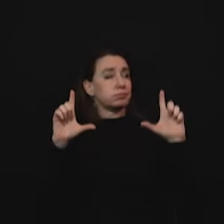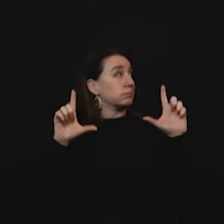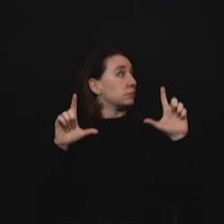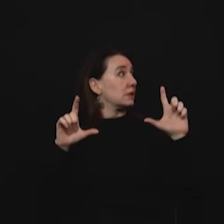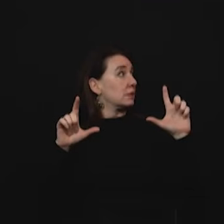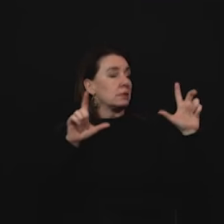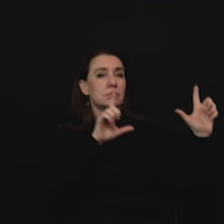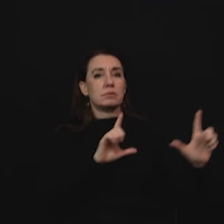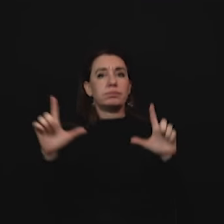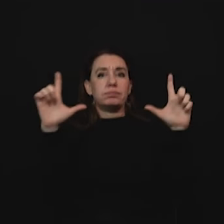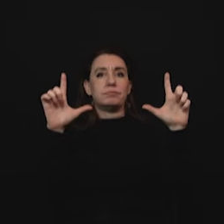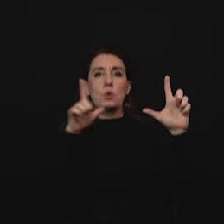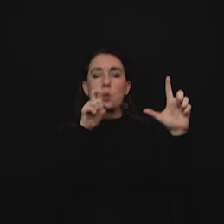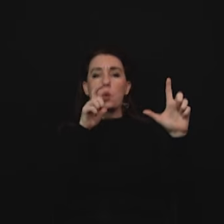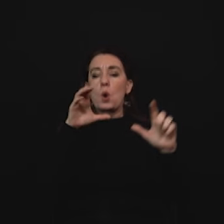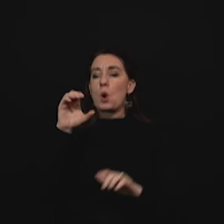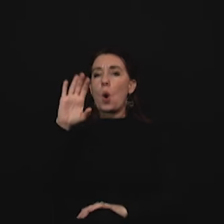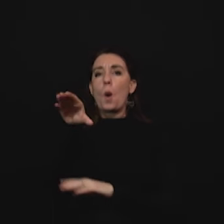guy?